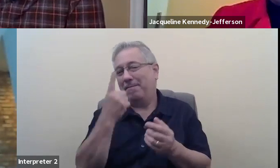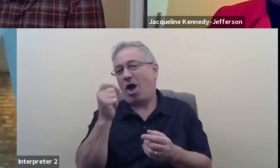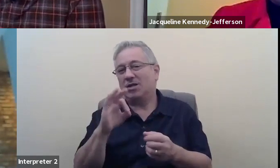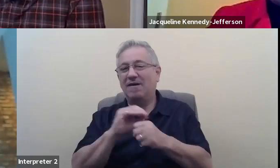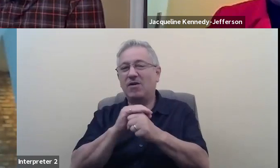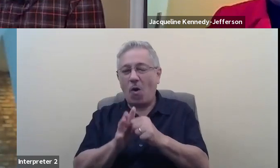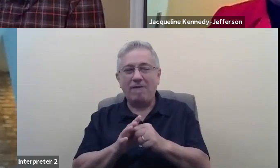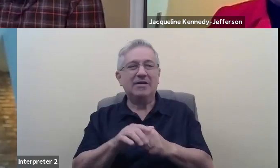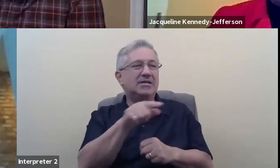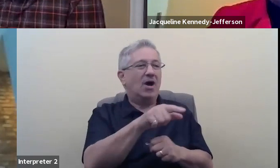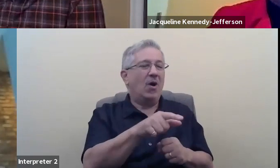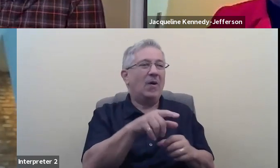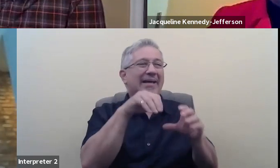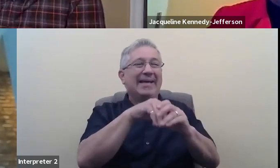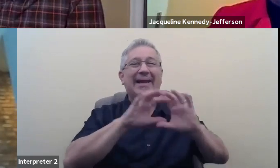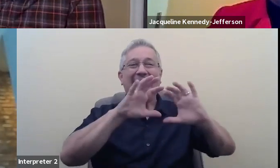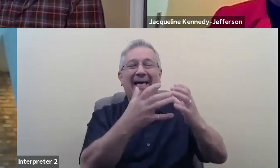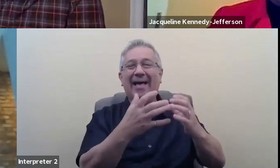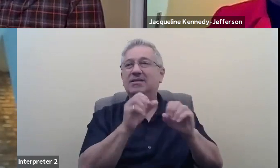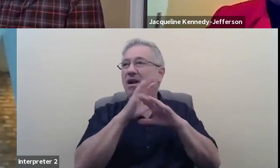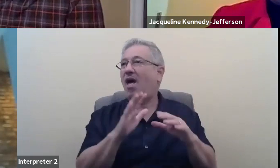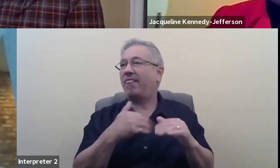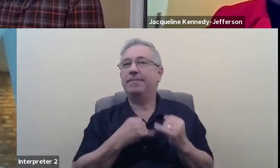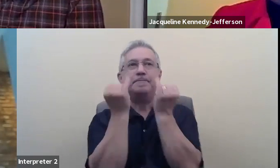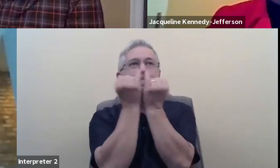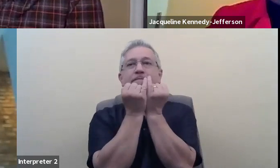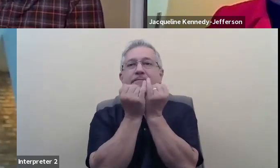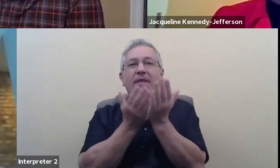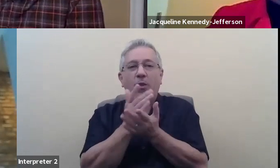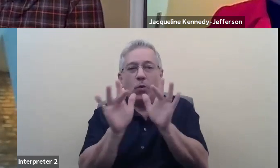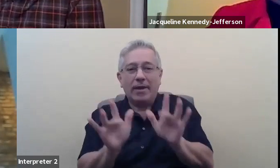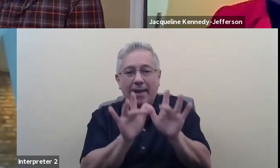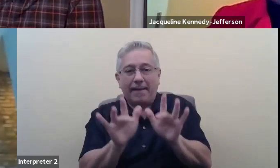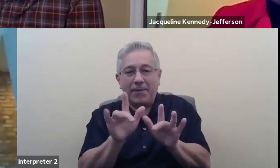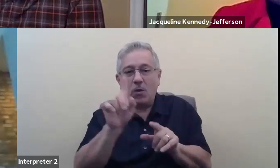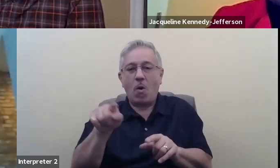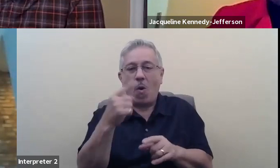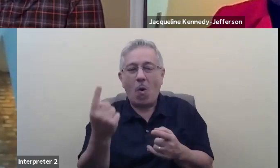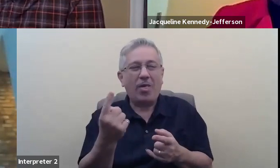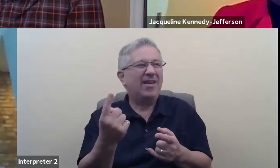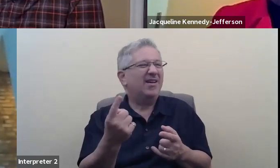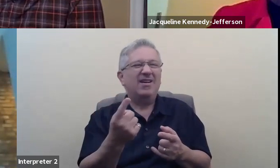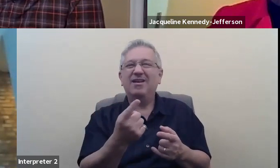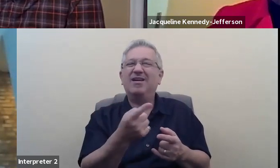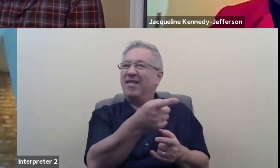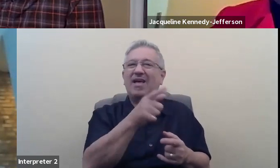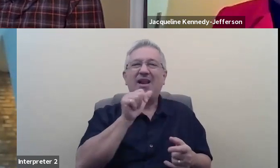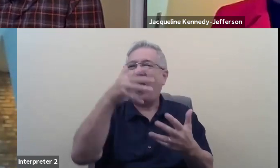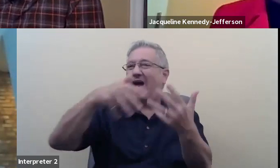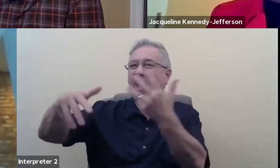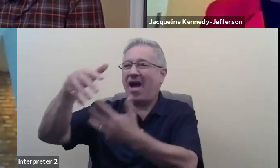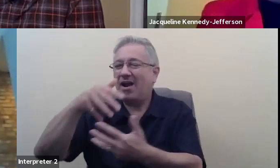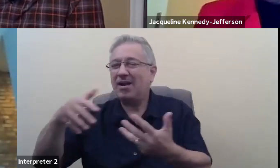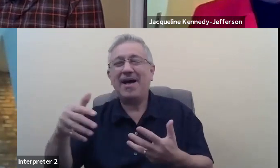their dorm room, right? And they are living in isolation. That's not how freshmen were anticipating coming